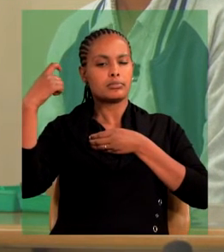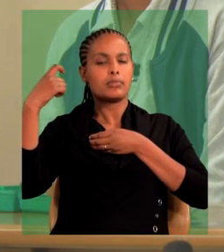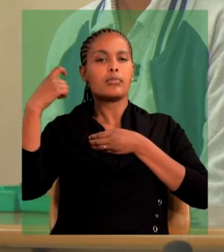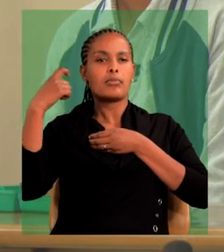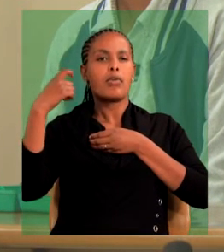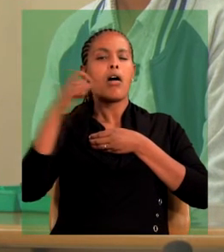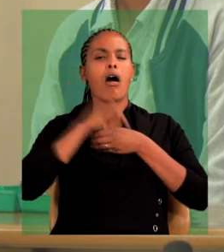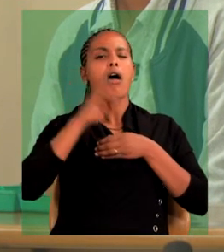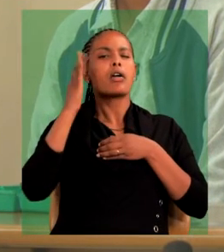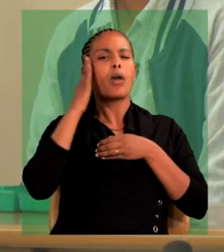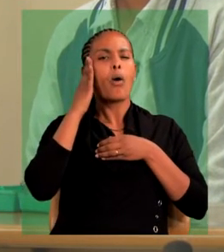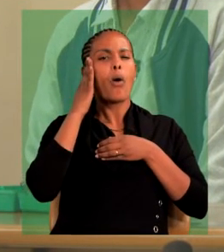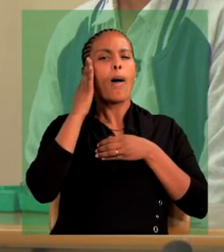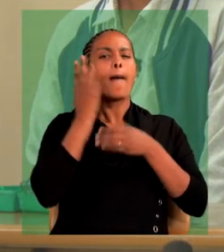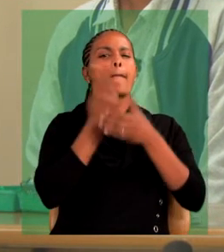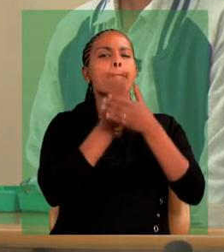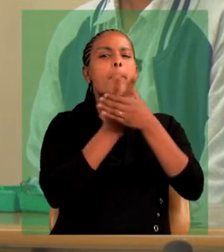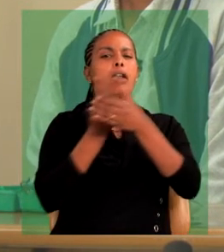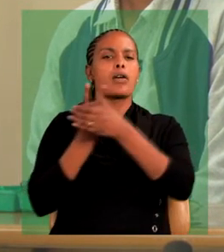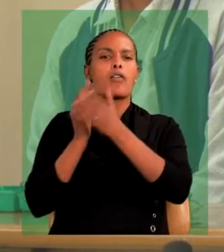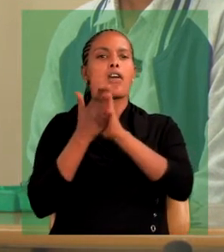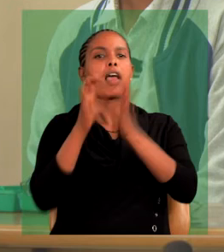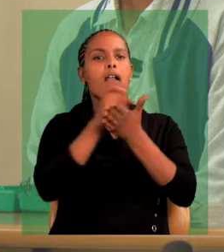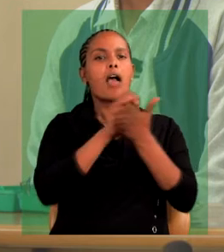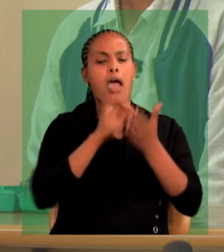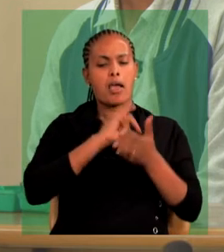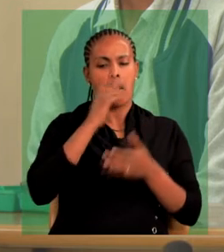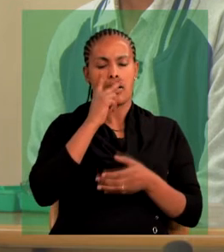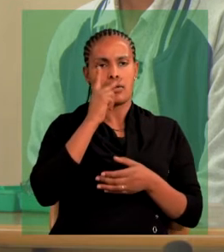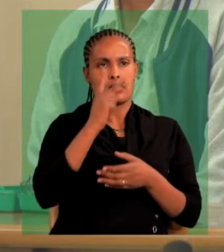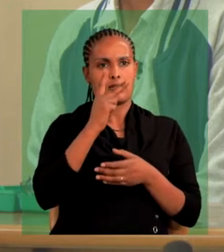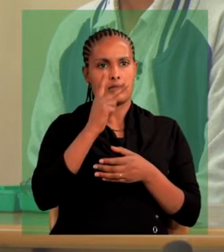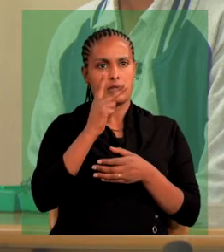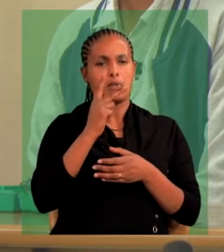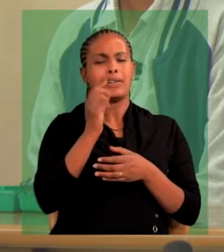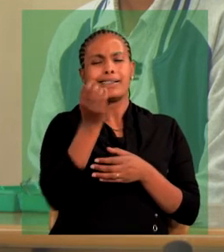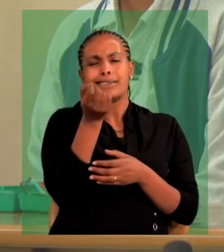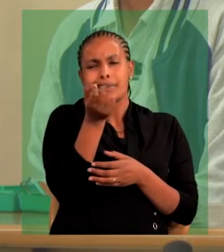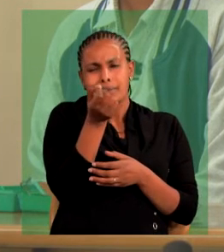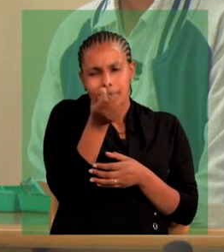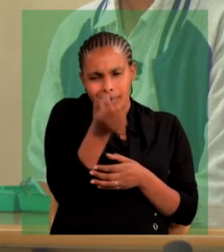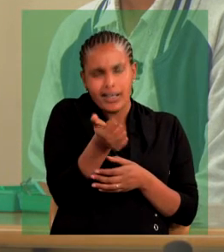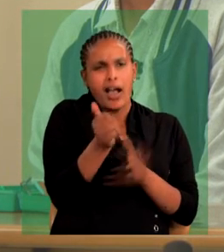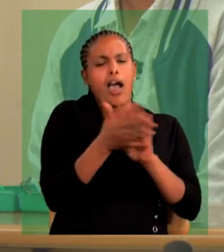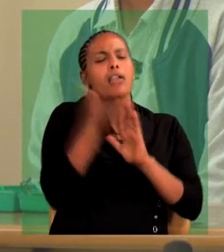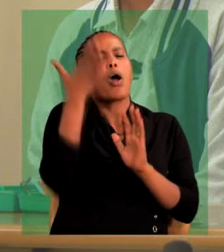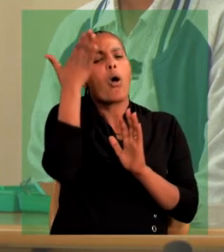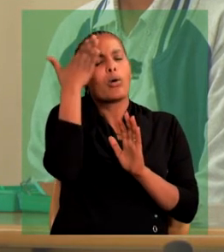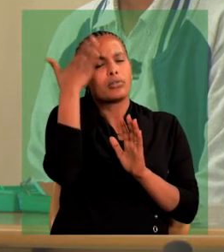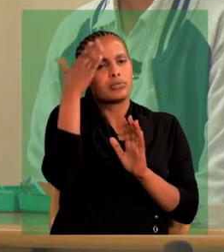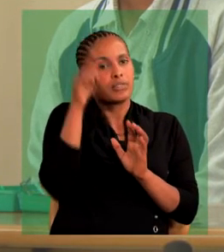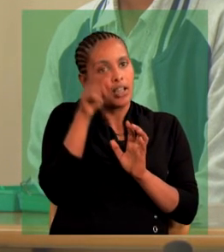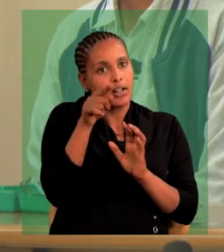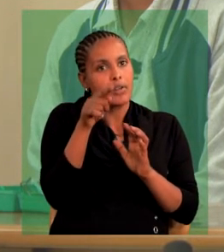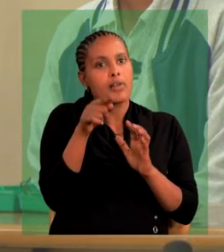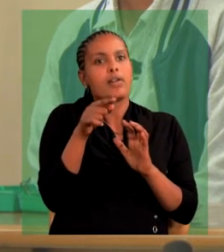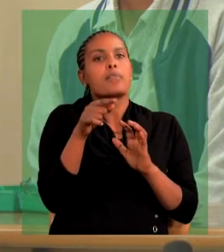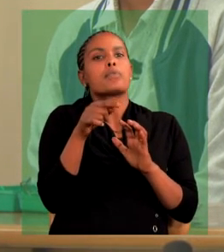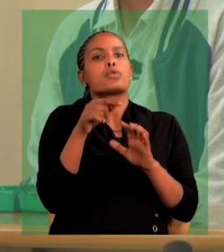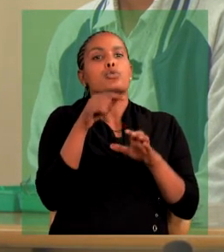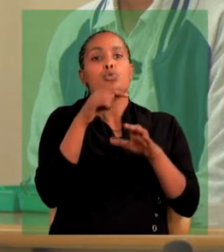You'll say, oh, I know there is a pair of electrons, though I can't see it because it is so tiny, but I know it is there.